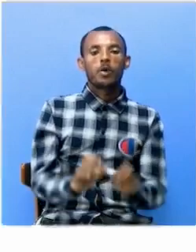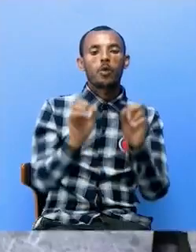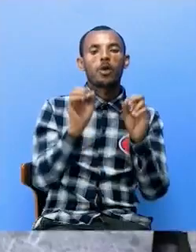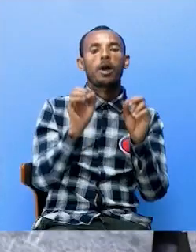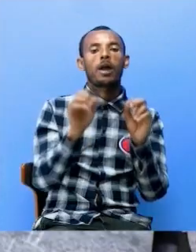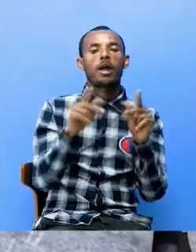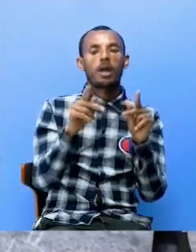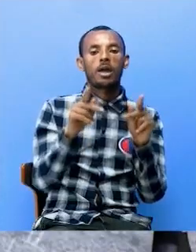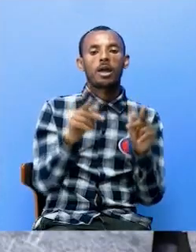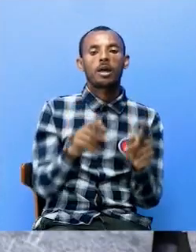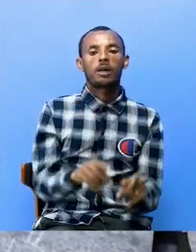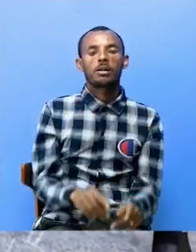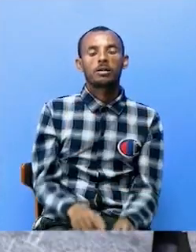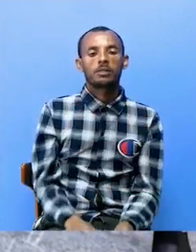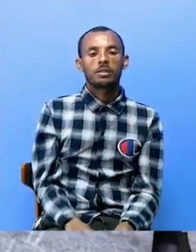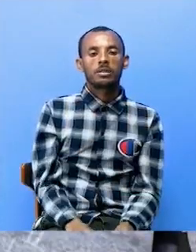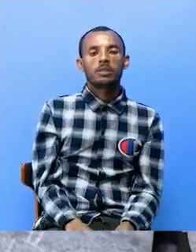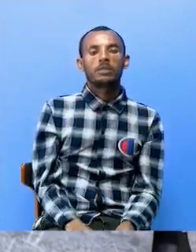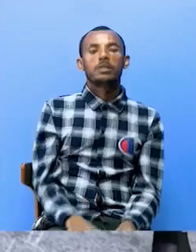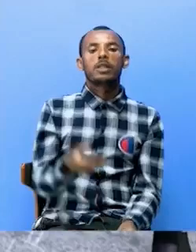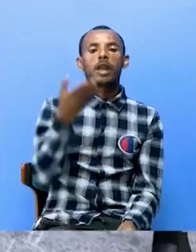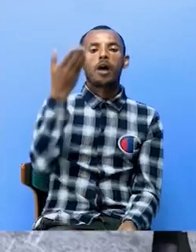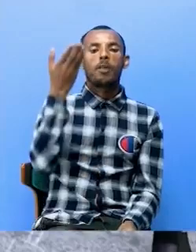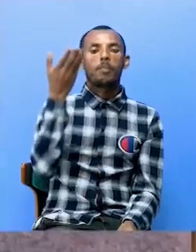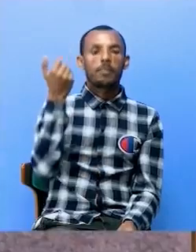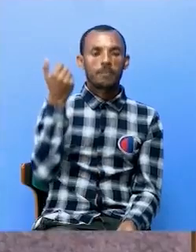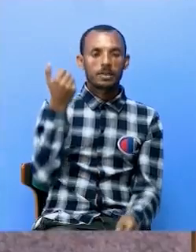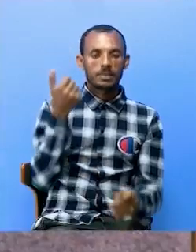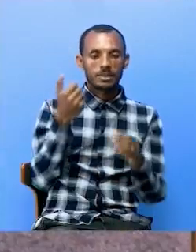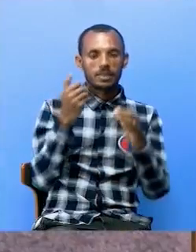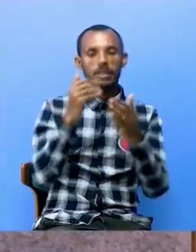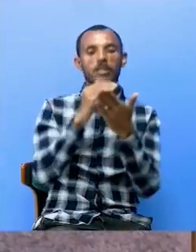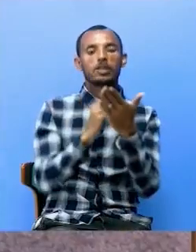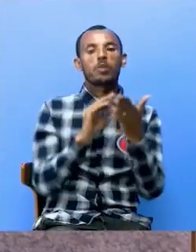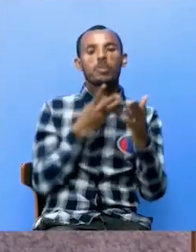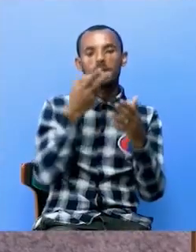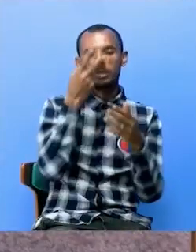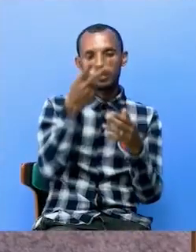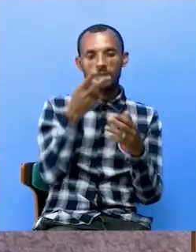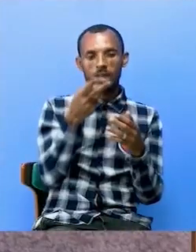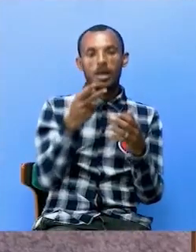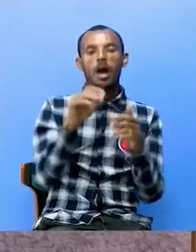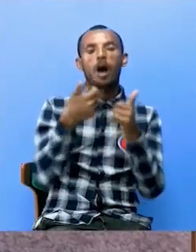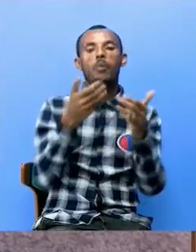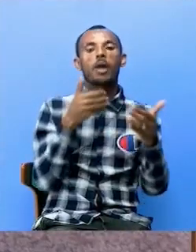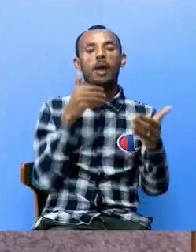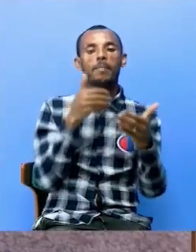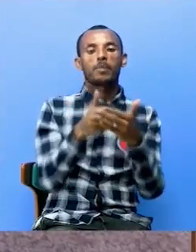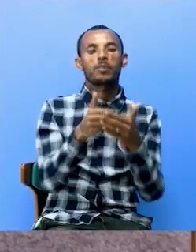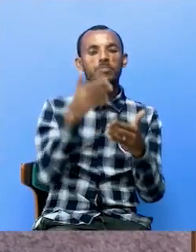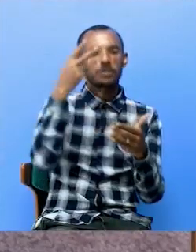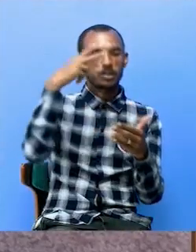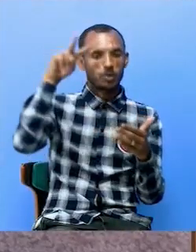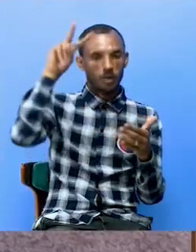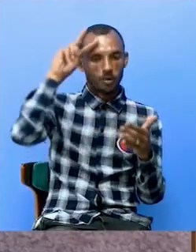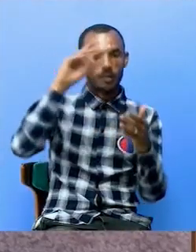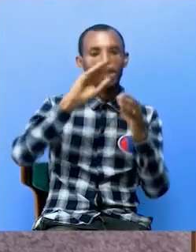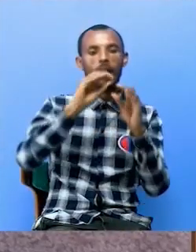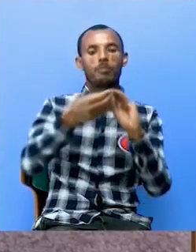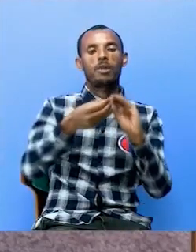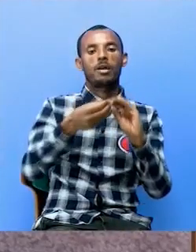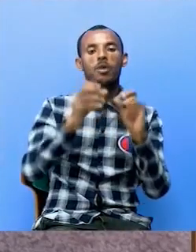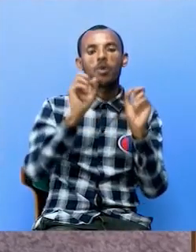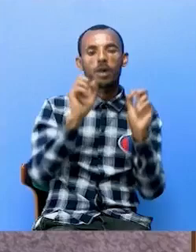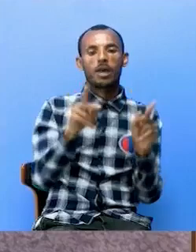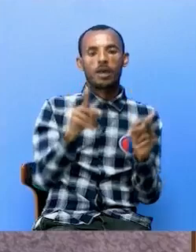Okay, in our previous lesson, we have seen how we approximate the square of a number.